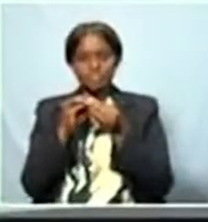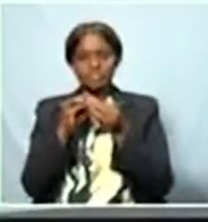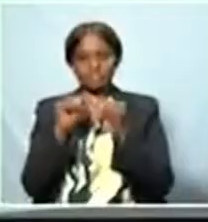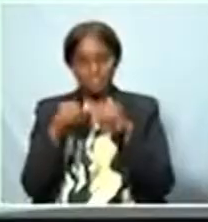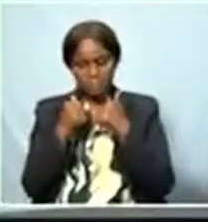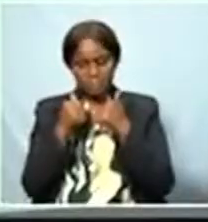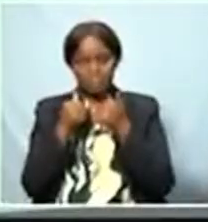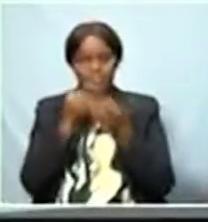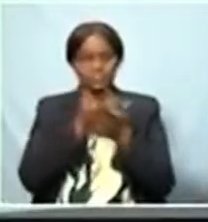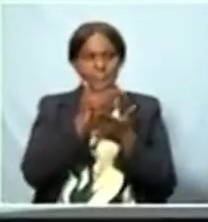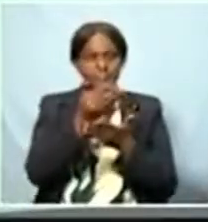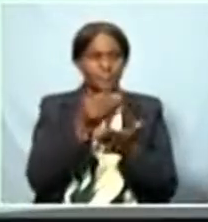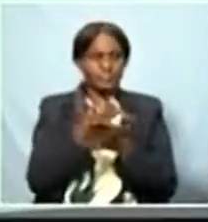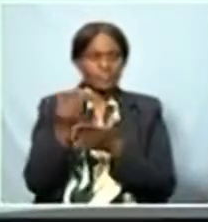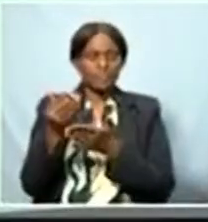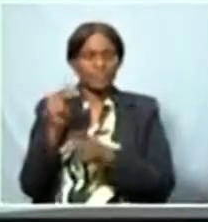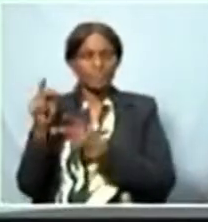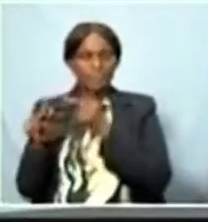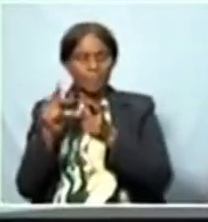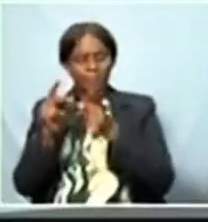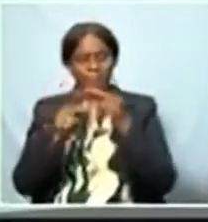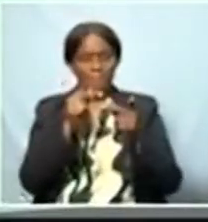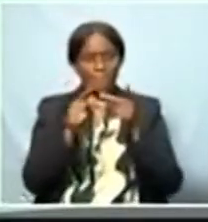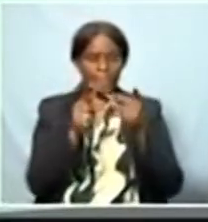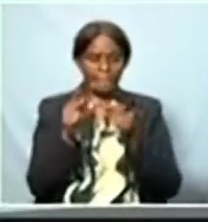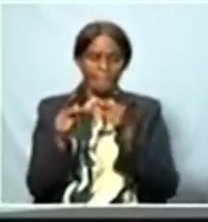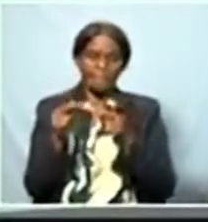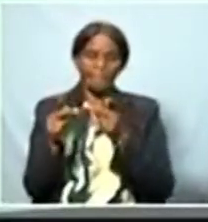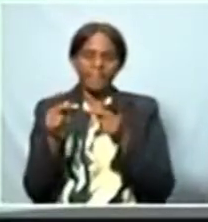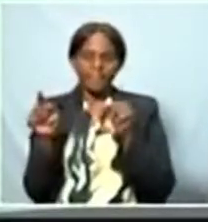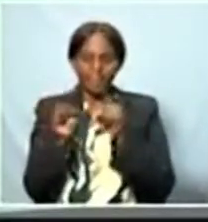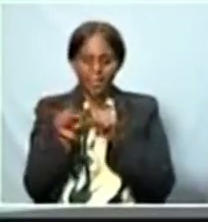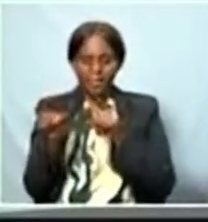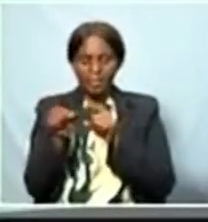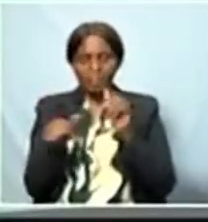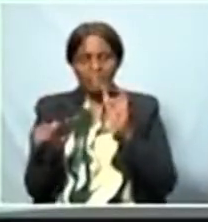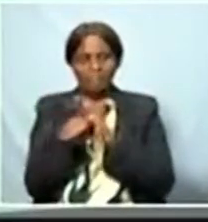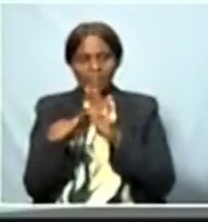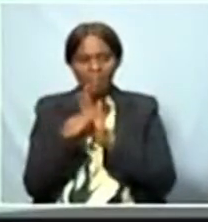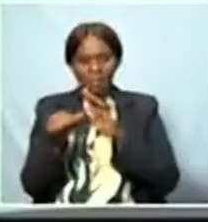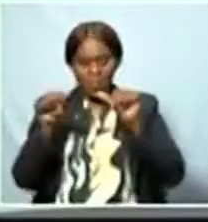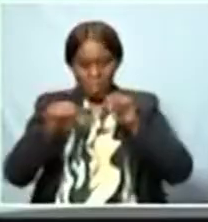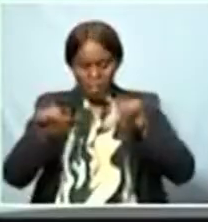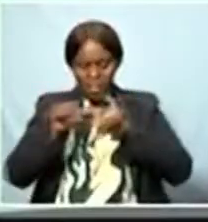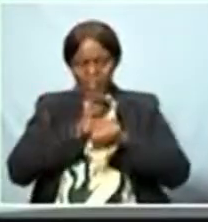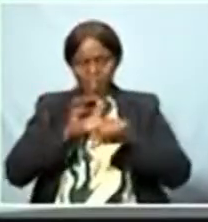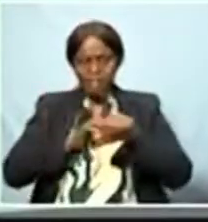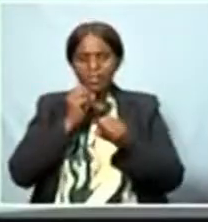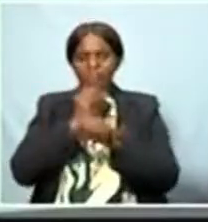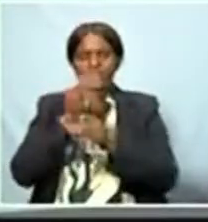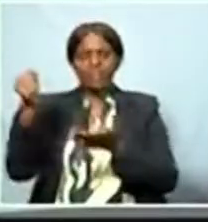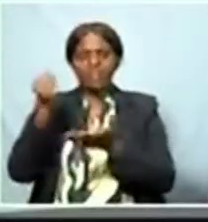through the procurement process. That's how a private audit firm was actually engaged.